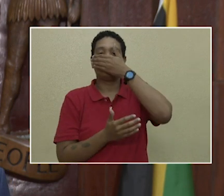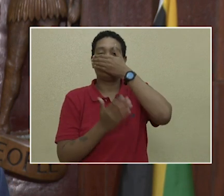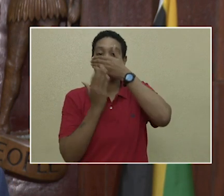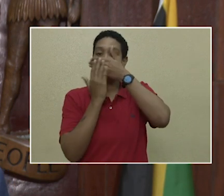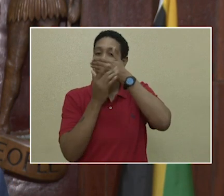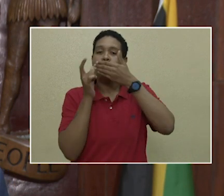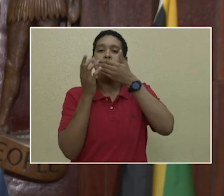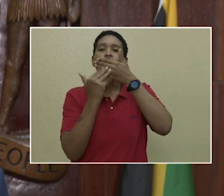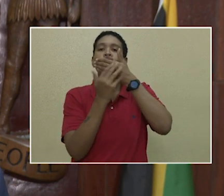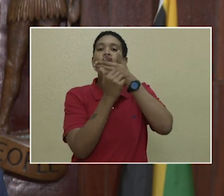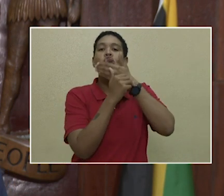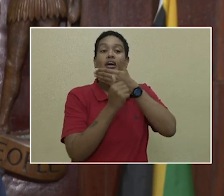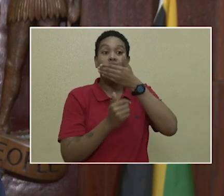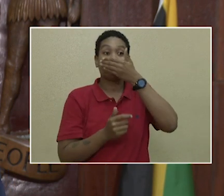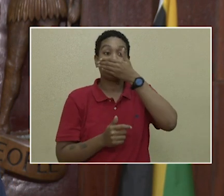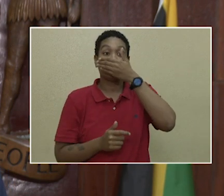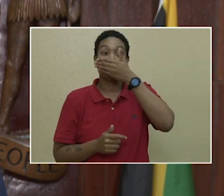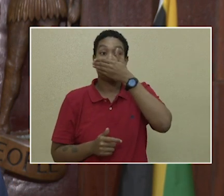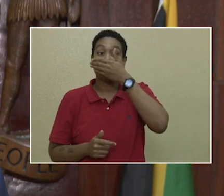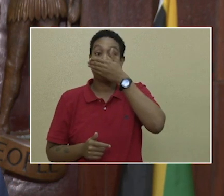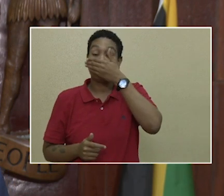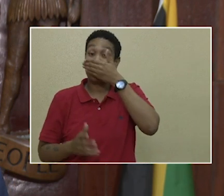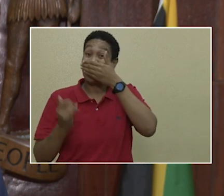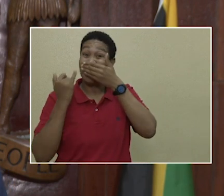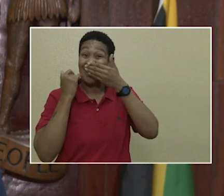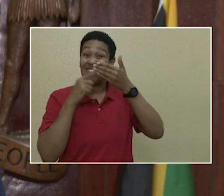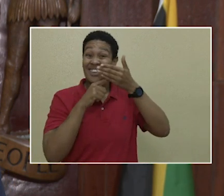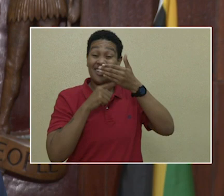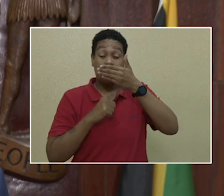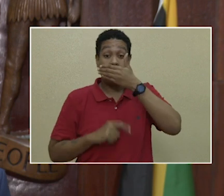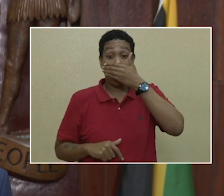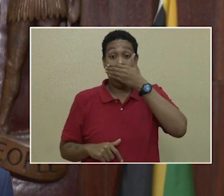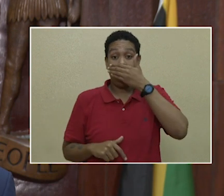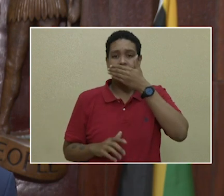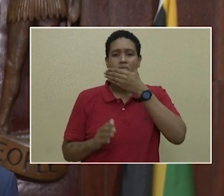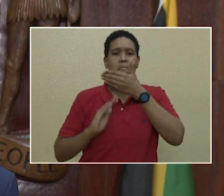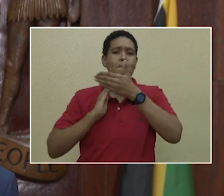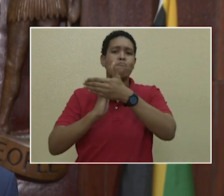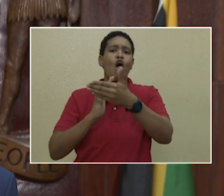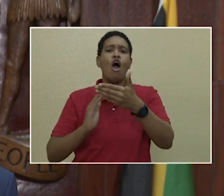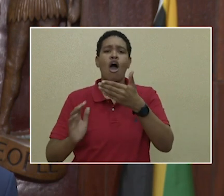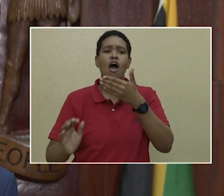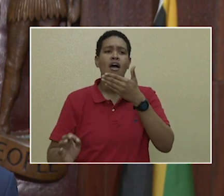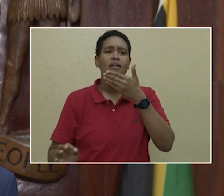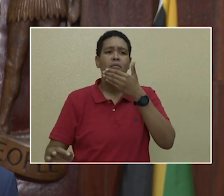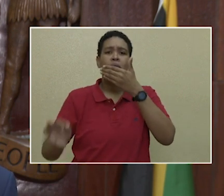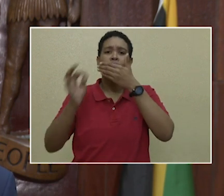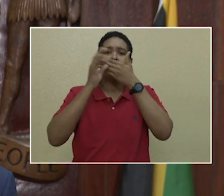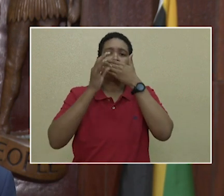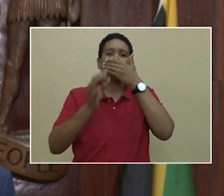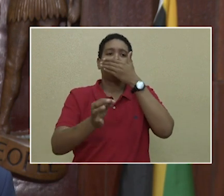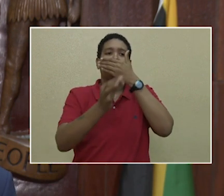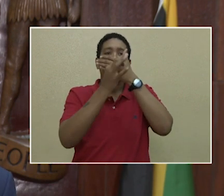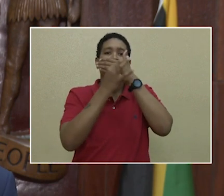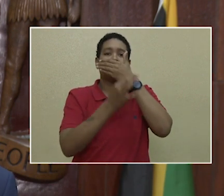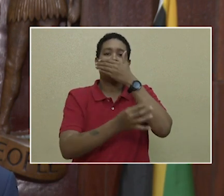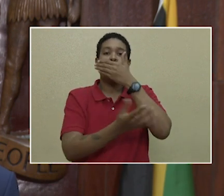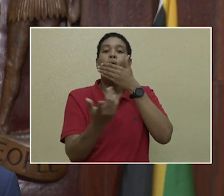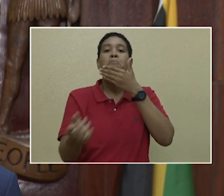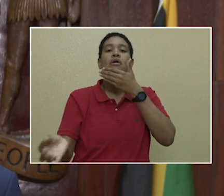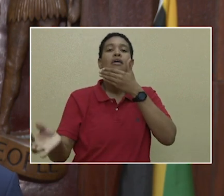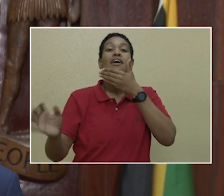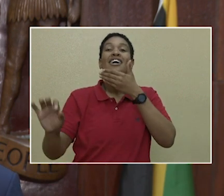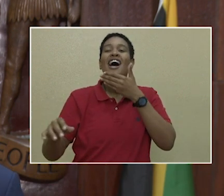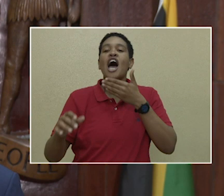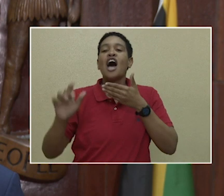situation where it is blocking the particles from coming in, they will rest on the surface.